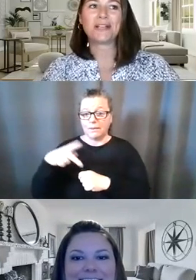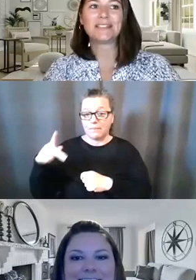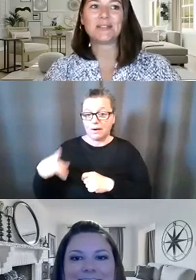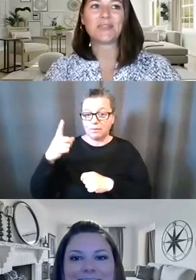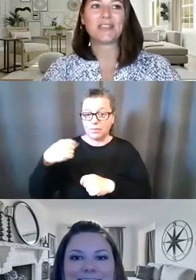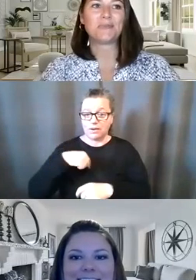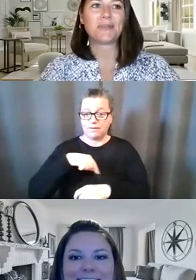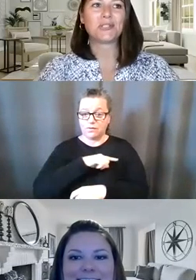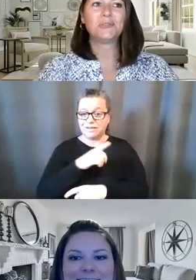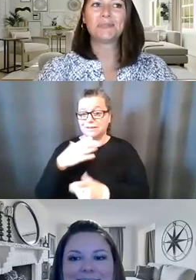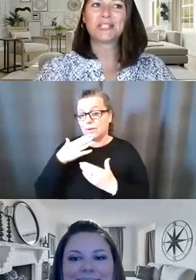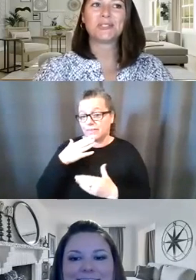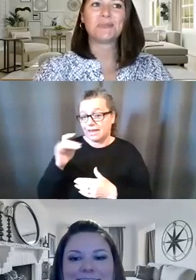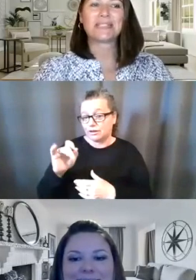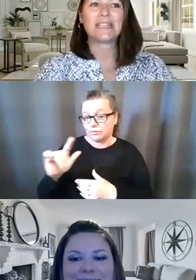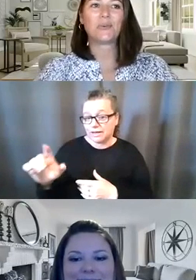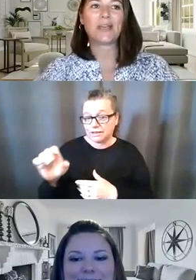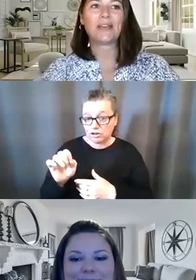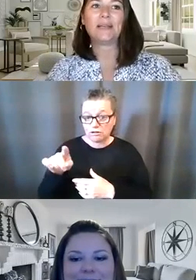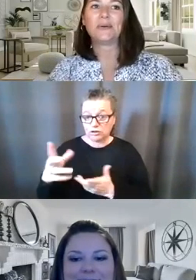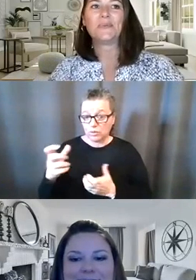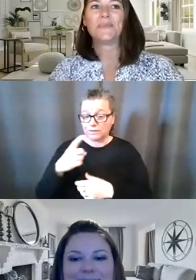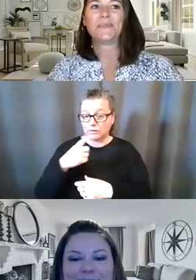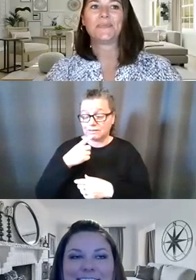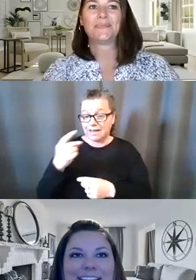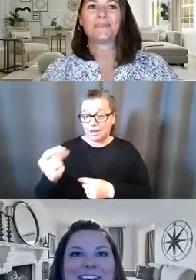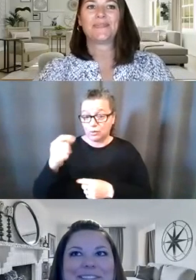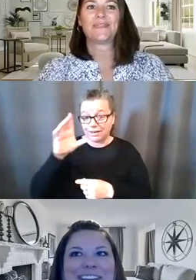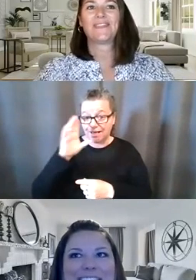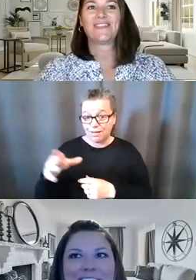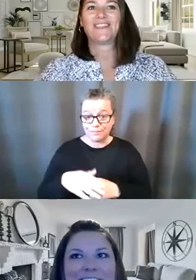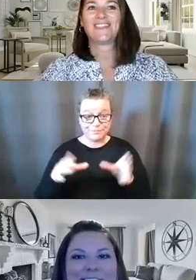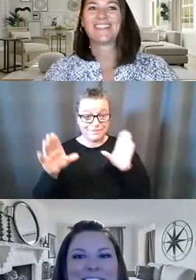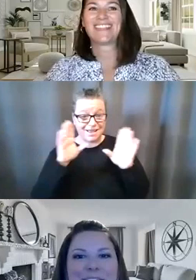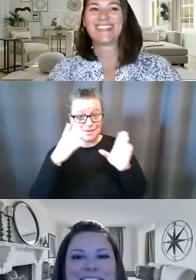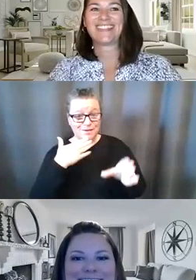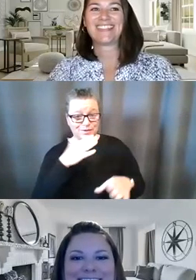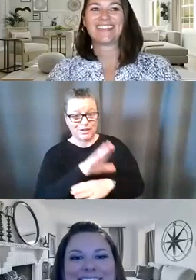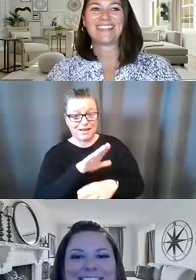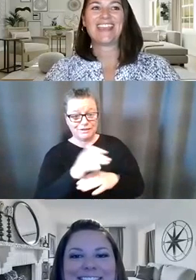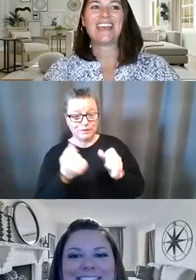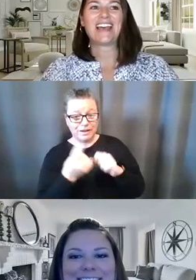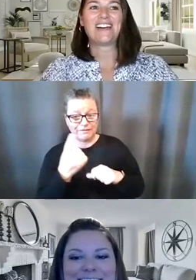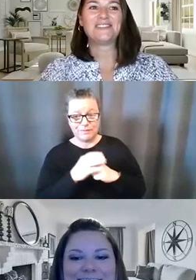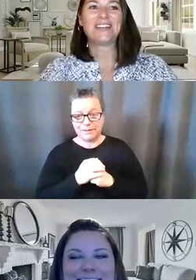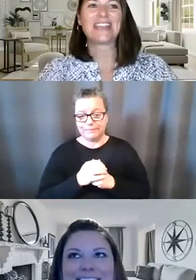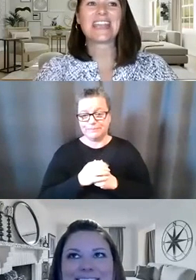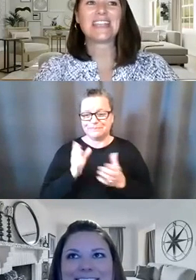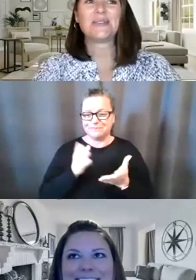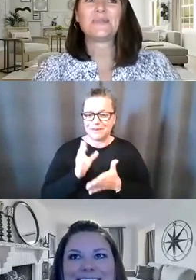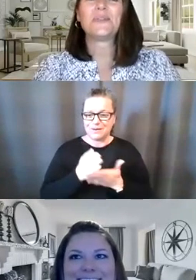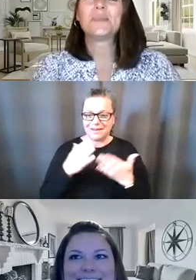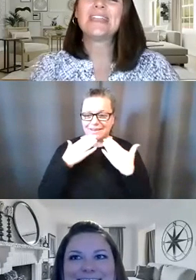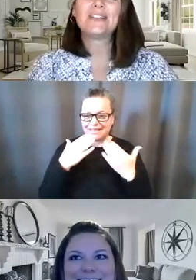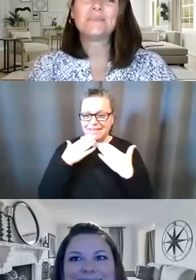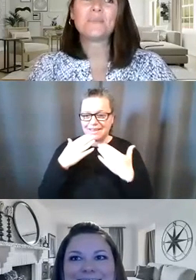for us, so thank you, Rachel. Rachel, do you want to say a quick hello? Hello and good afternoon, everyone. All right, thank